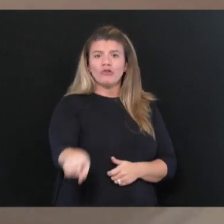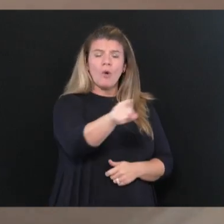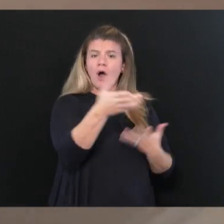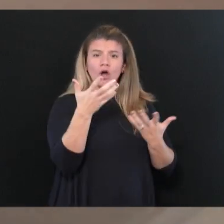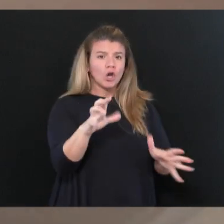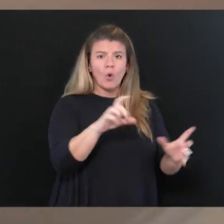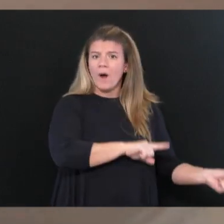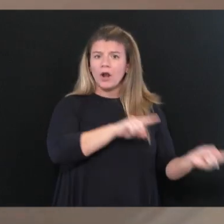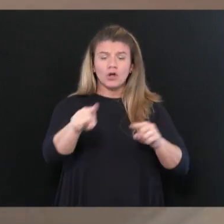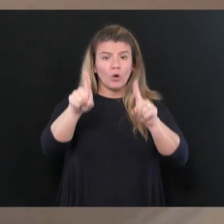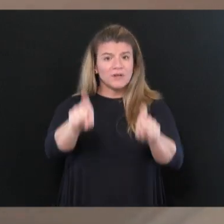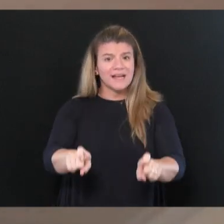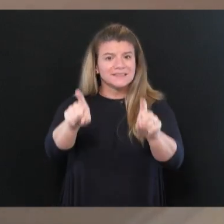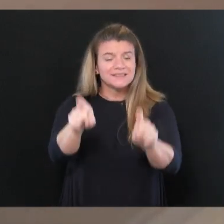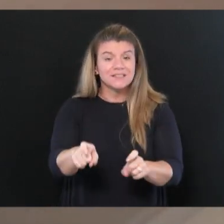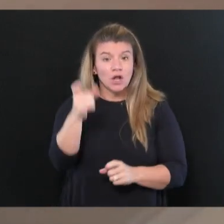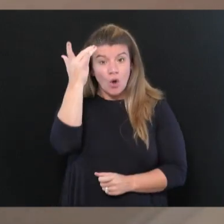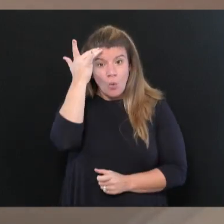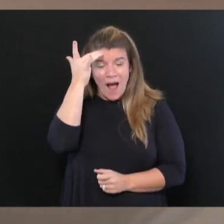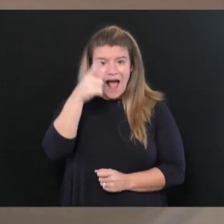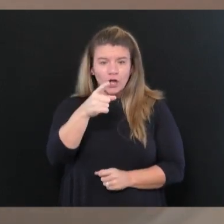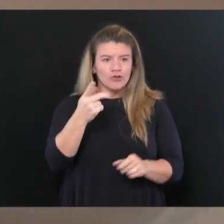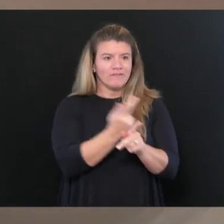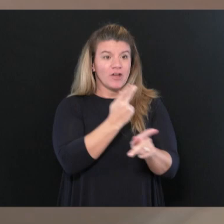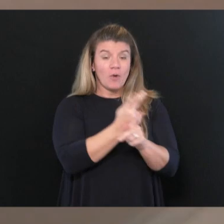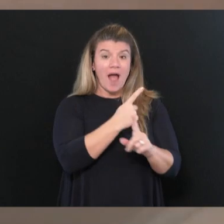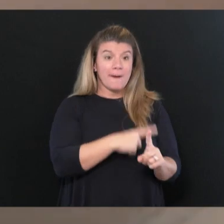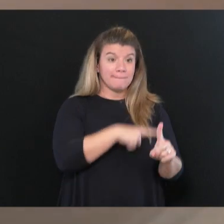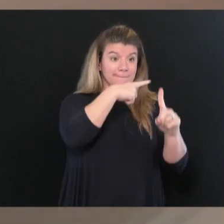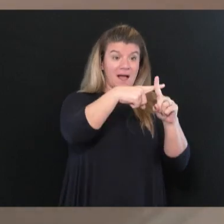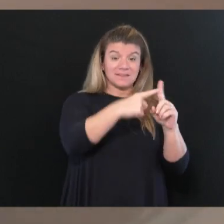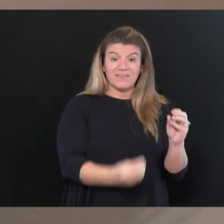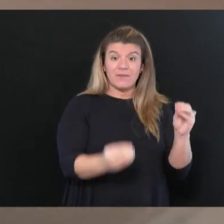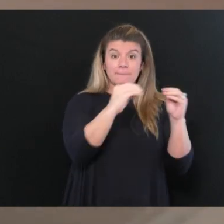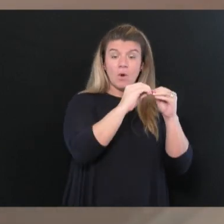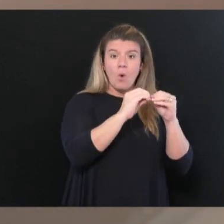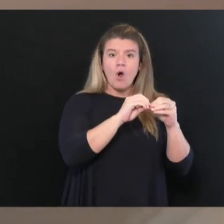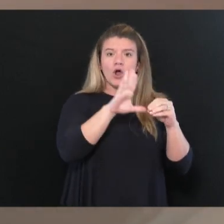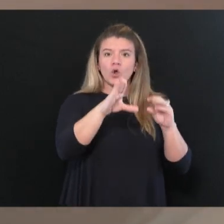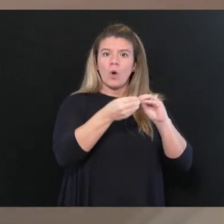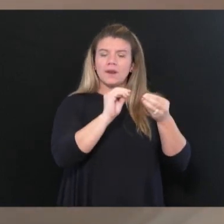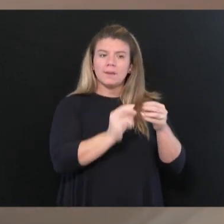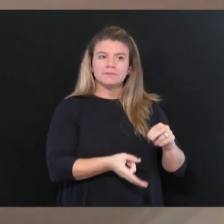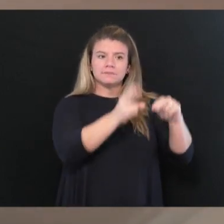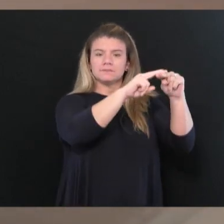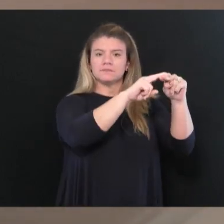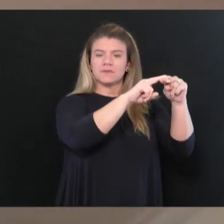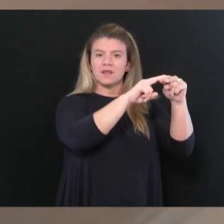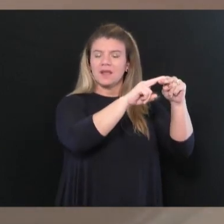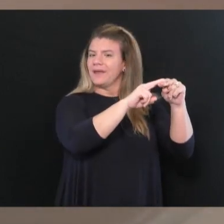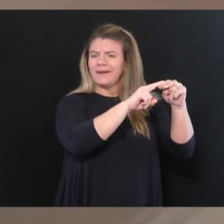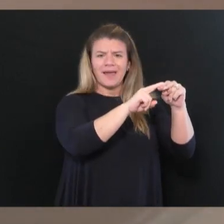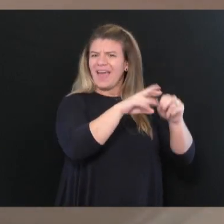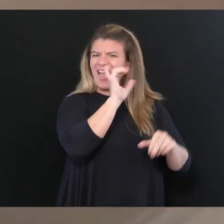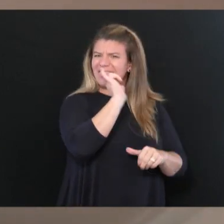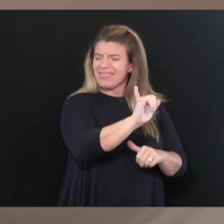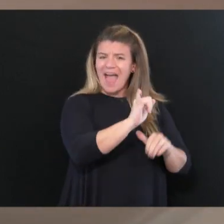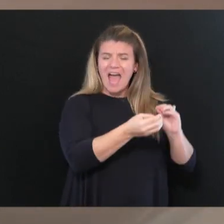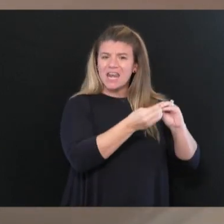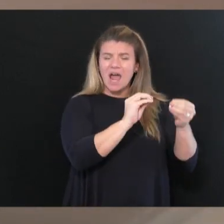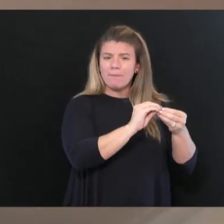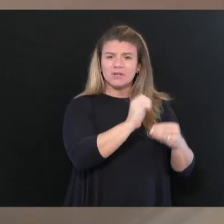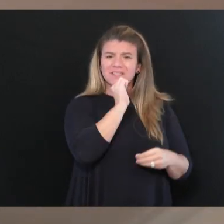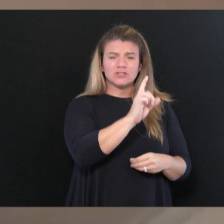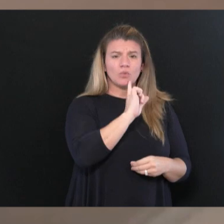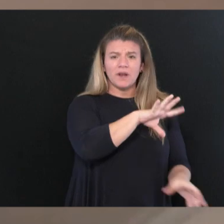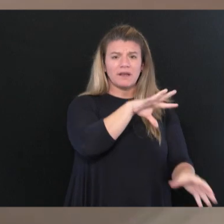more positive tests you have on a daily basis, the higher that rate goes. And that rate doesn't have any accounting for how many